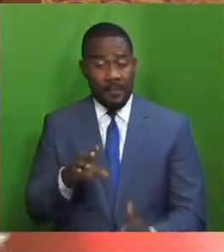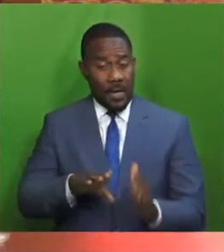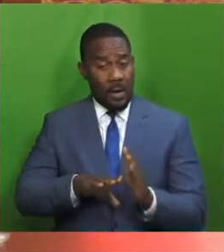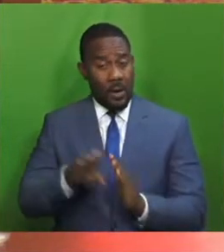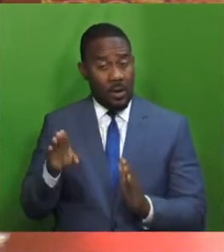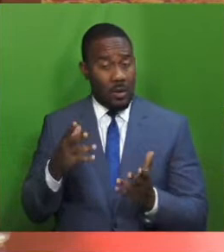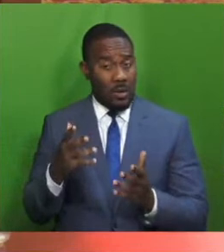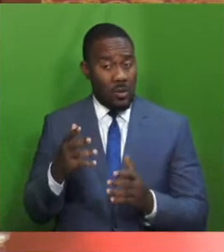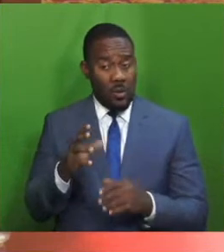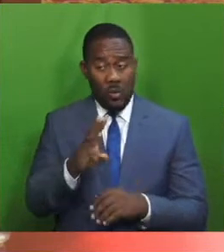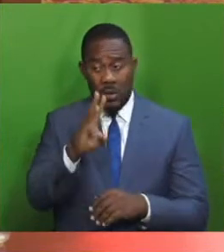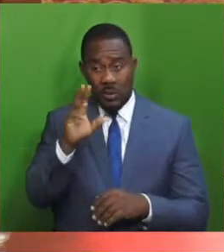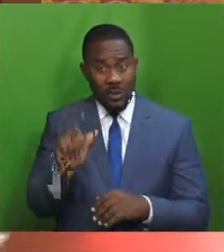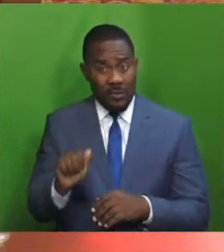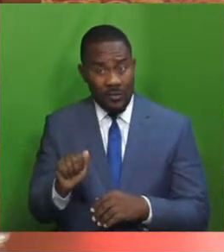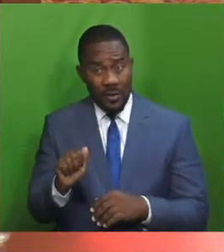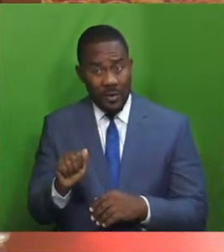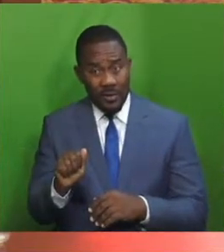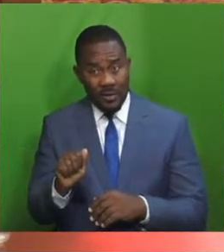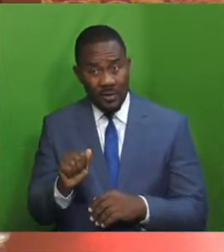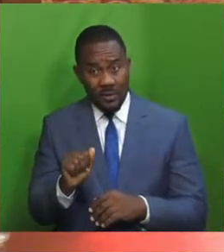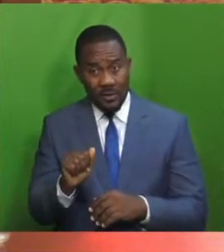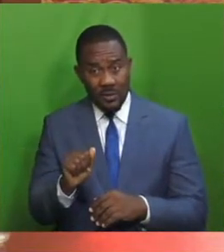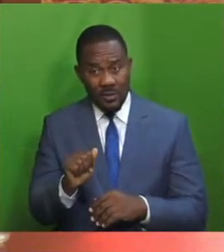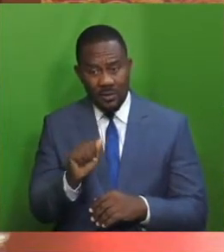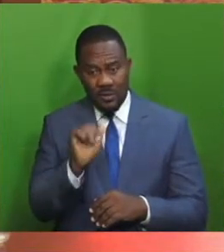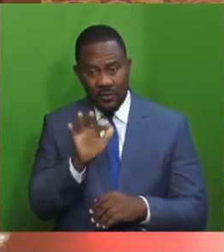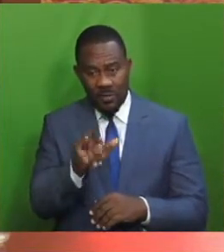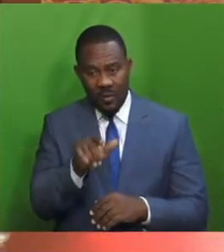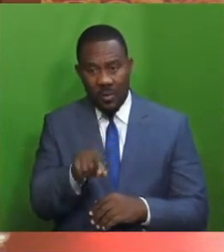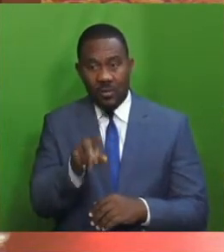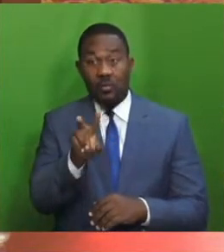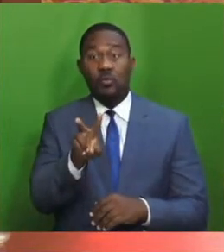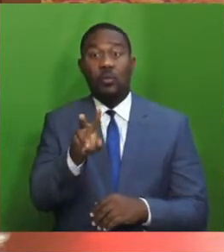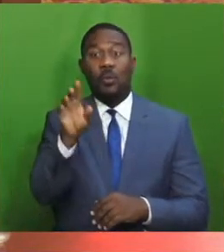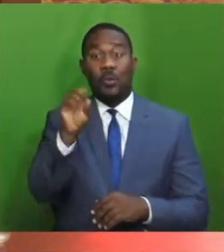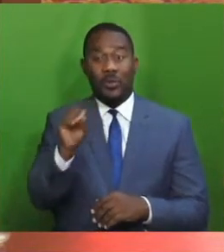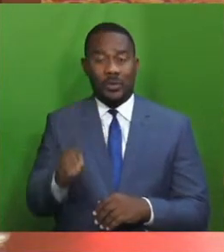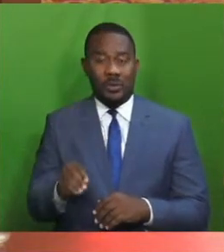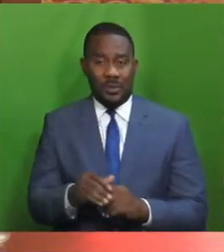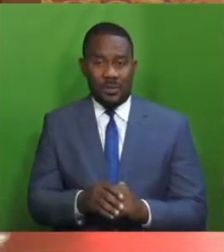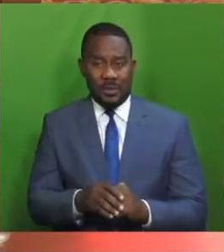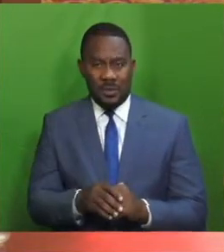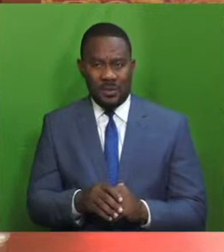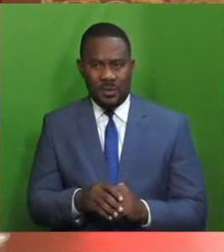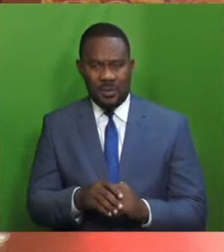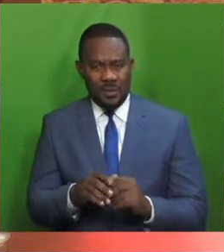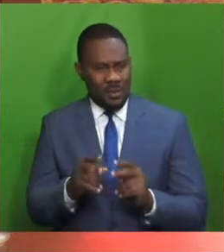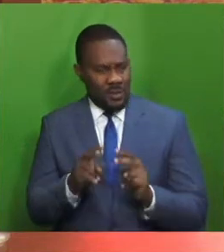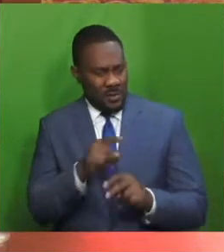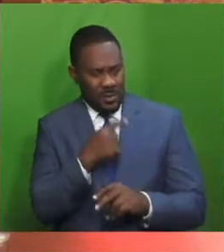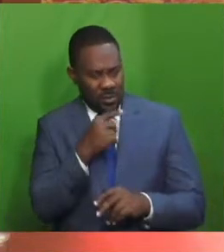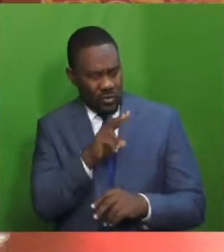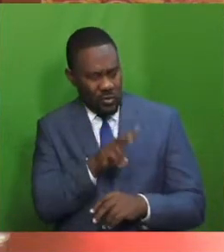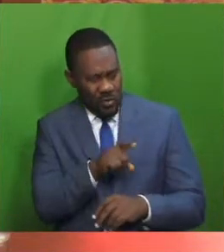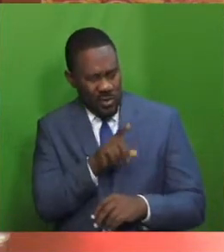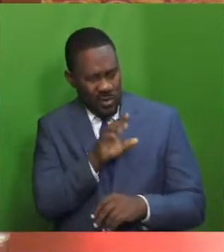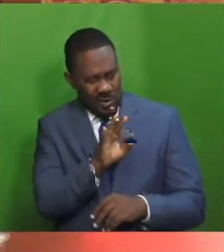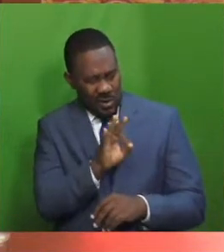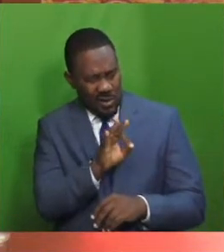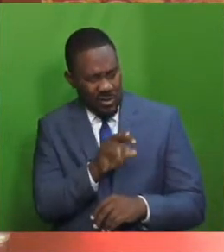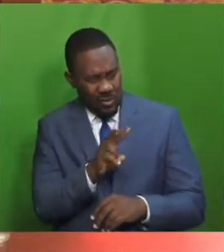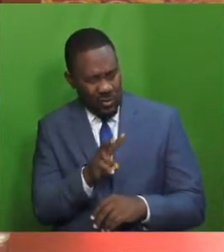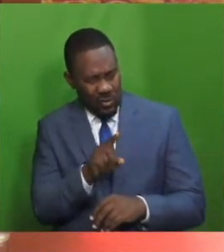2013, 2014, 2015, 2016, was 5.2%. So when you registered 2.9,